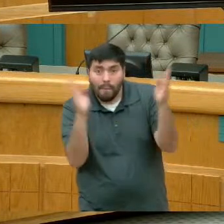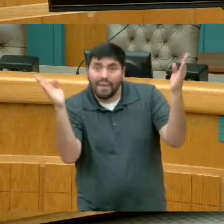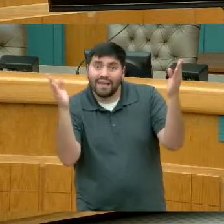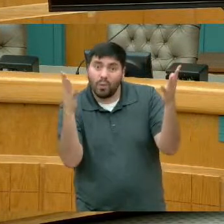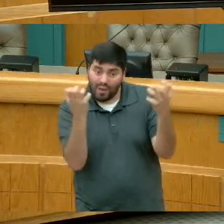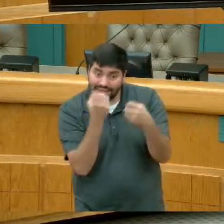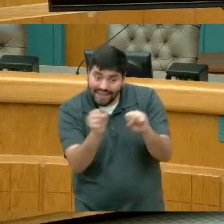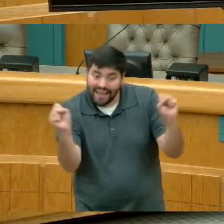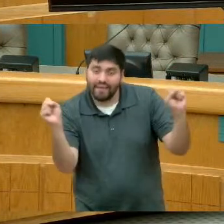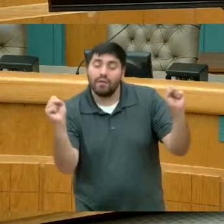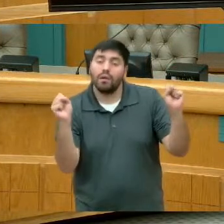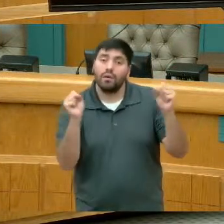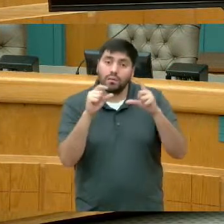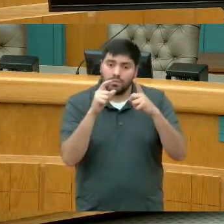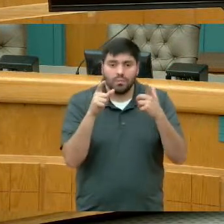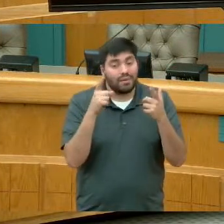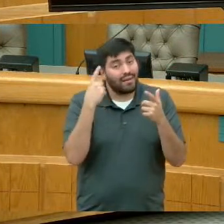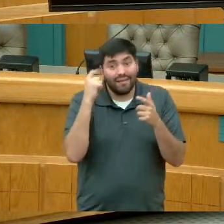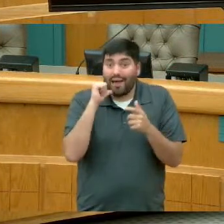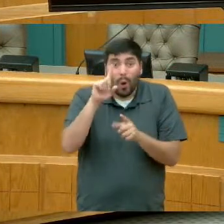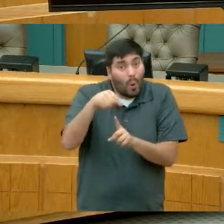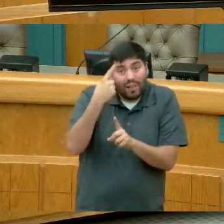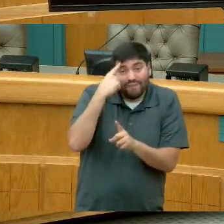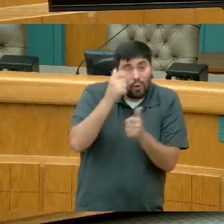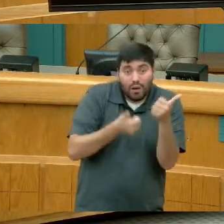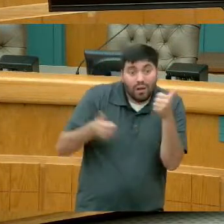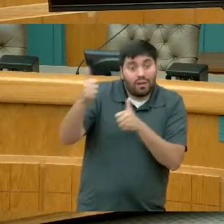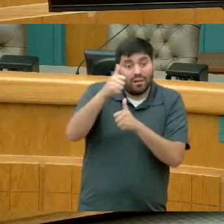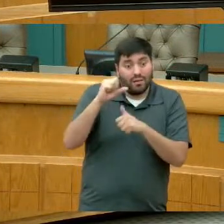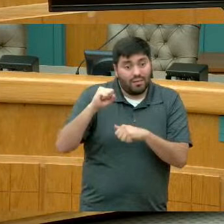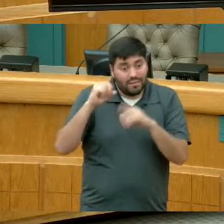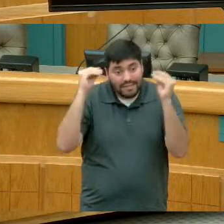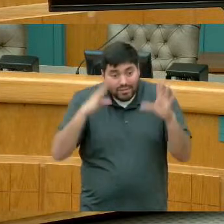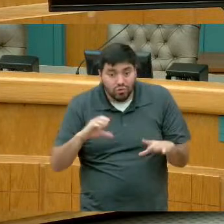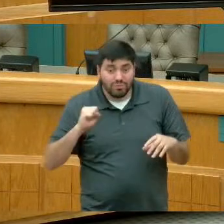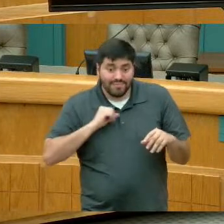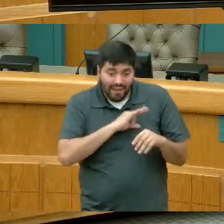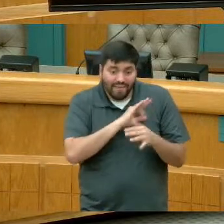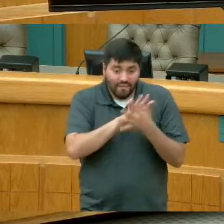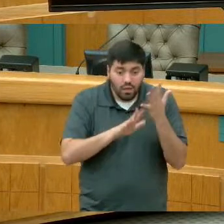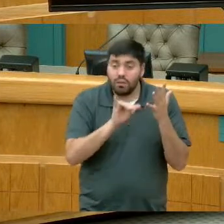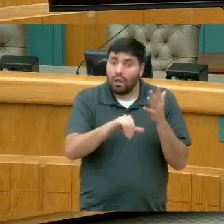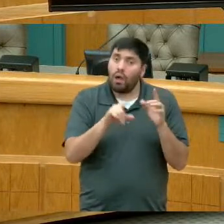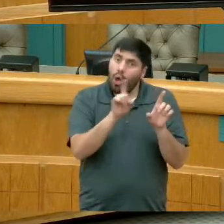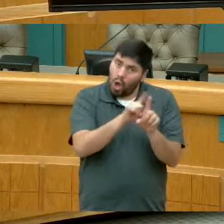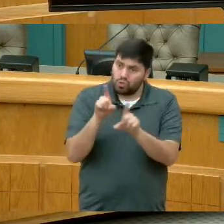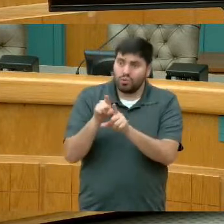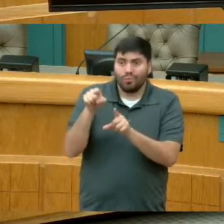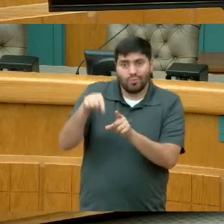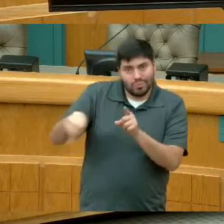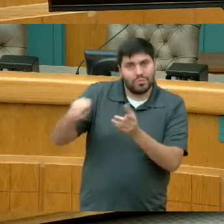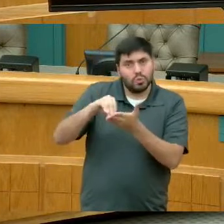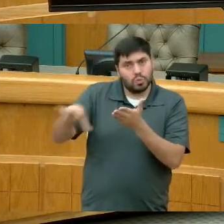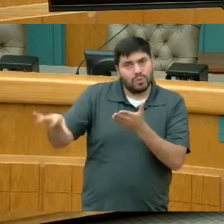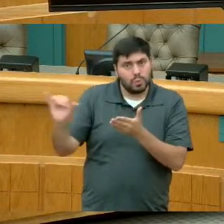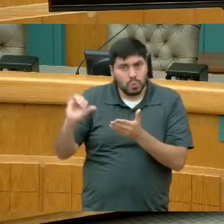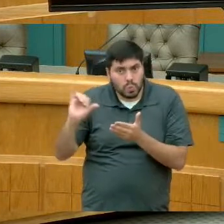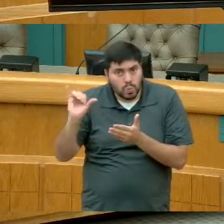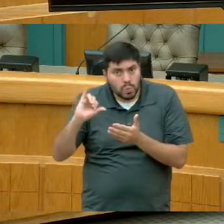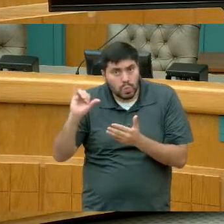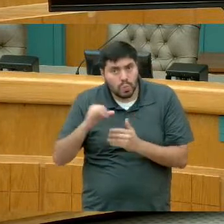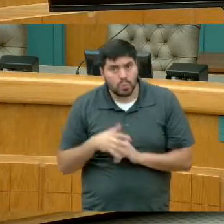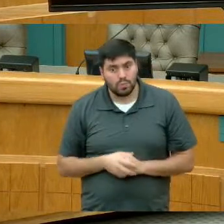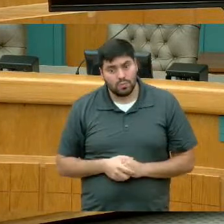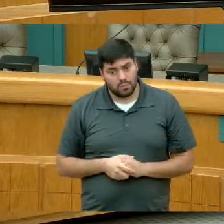schools safely, not only to the administrators and teachers and faculty, but also to the students attending these